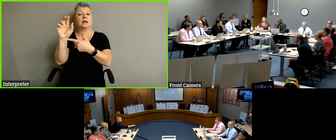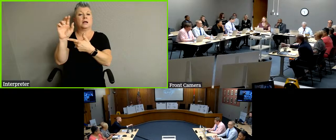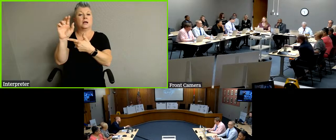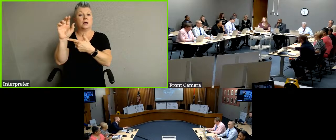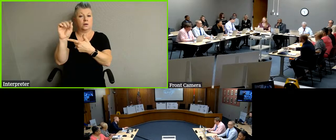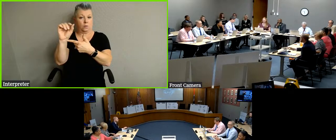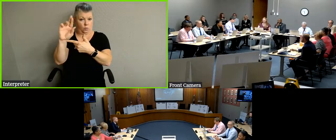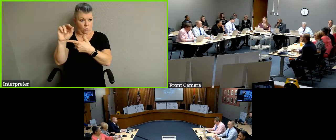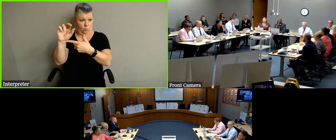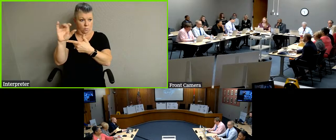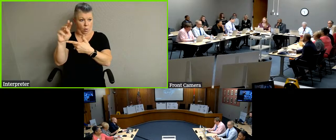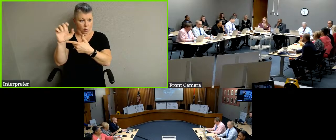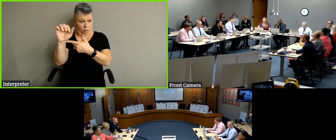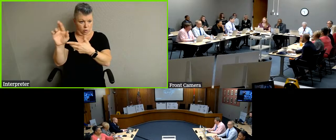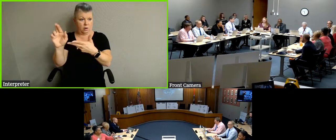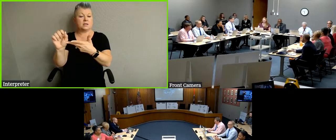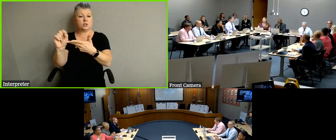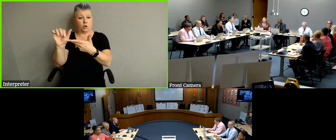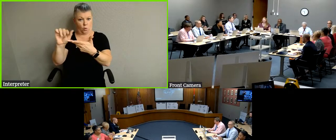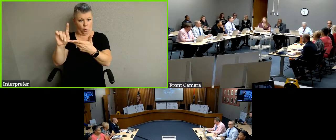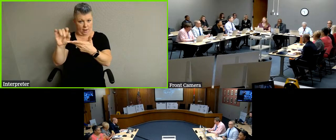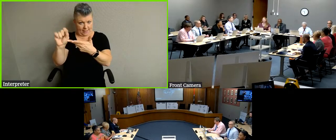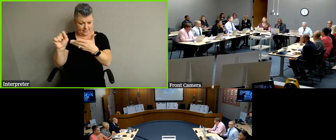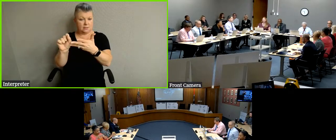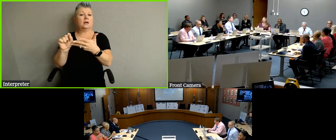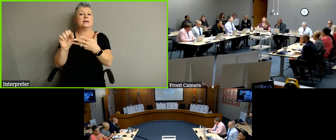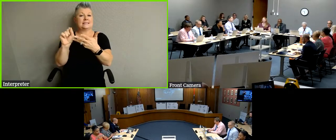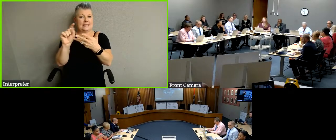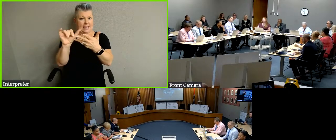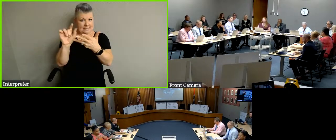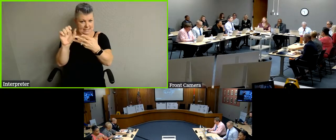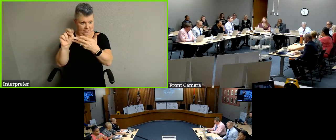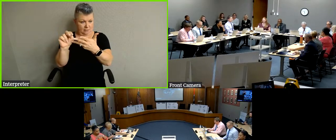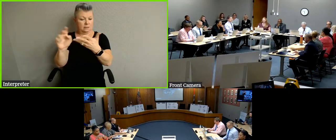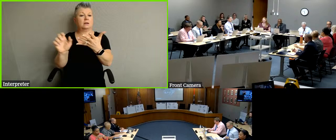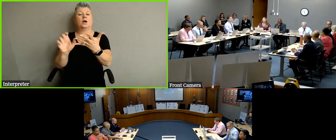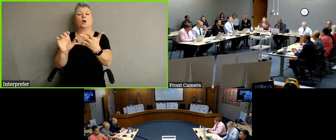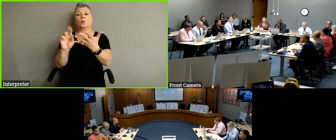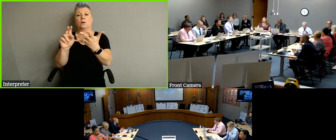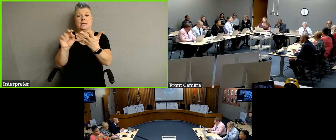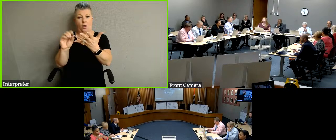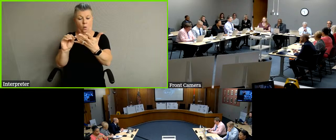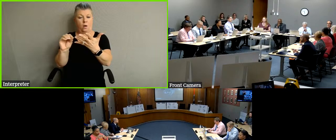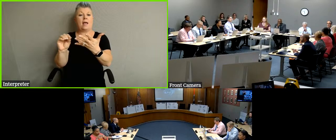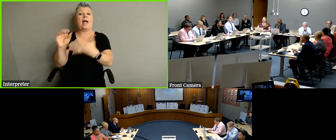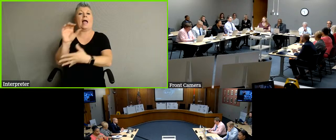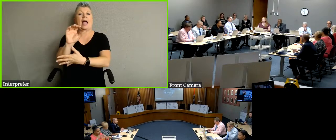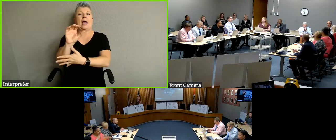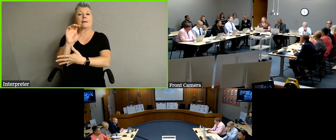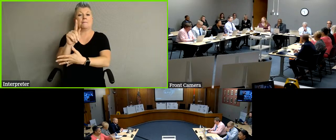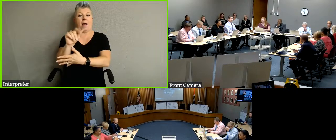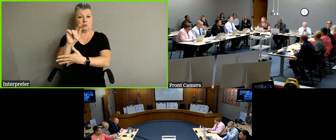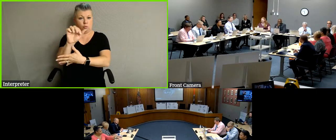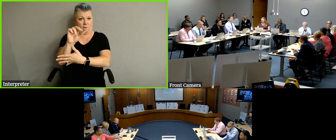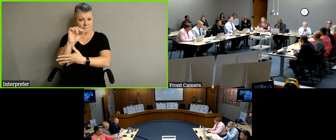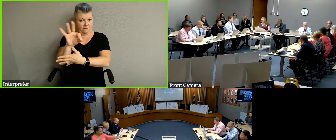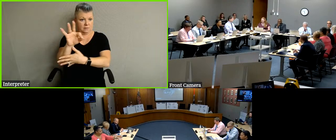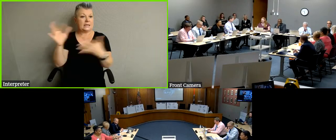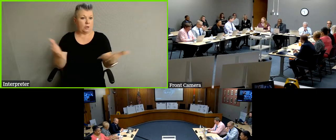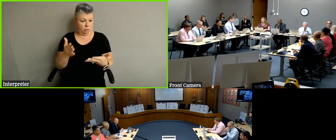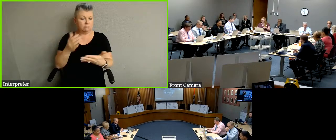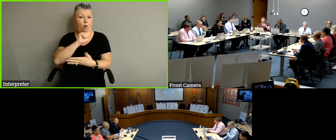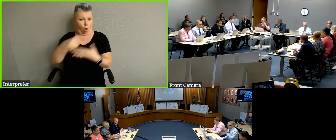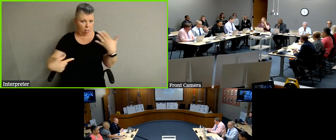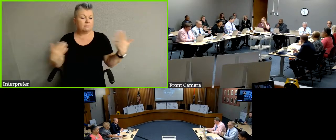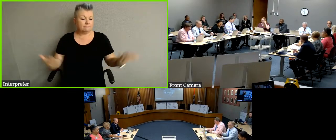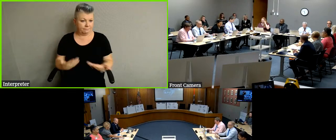Sartorius. Here. Director Sue. Here. Stevens. Here. Vice President Cuneo. Here. President Patro. Here. First